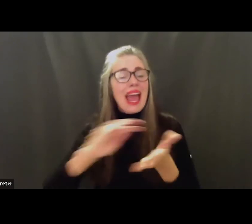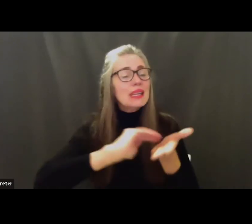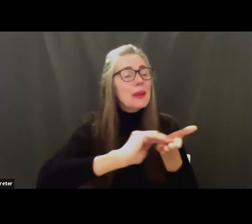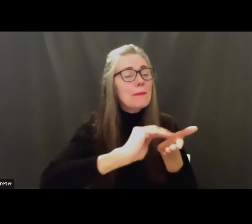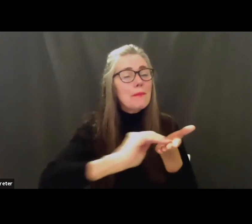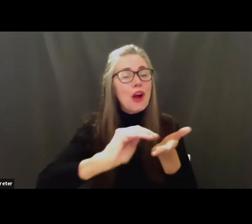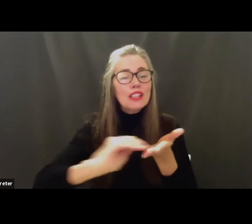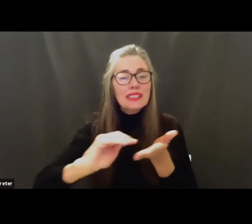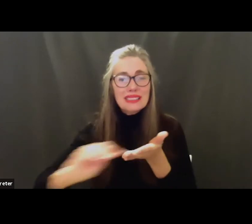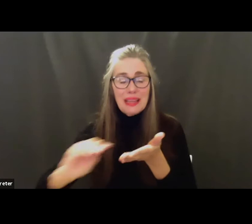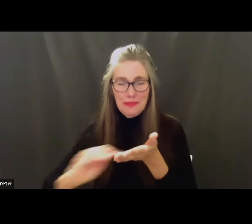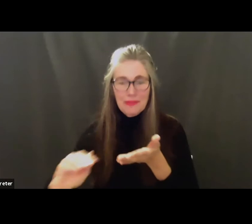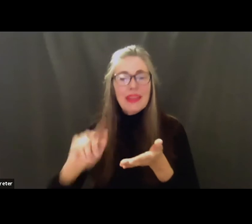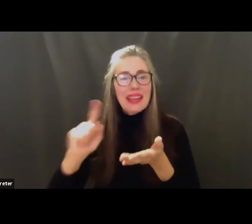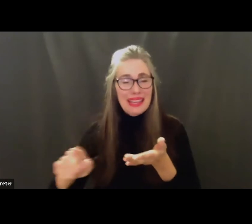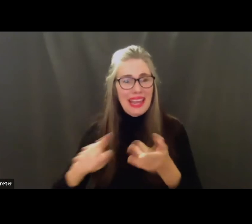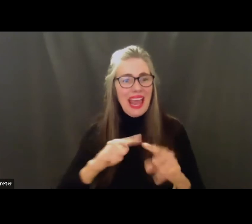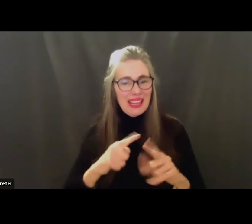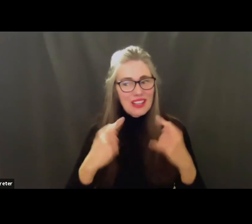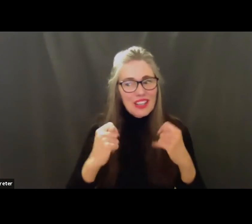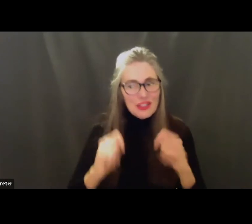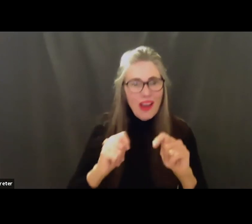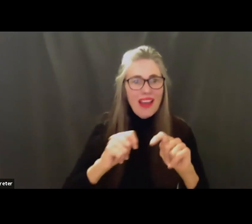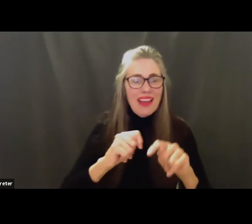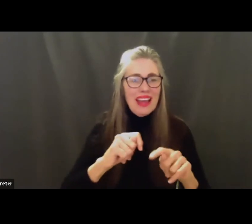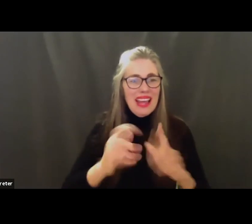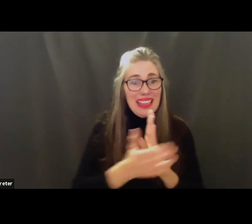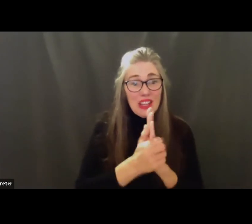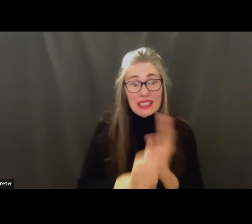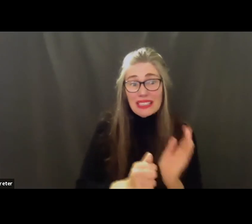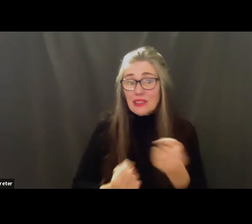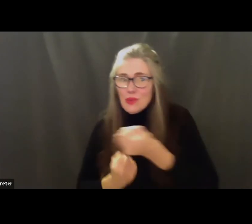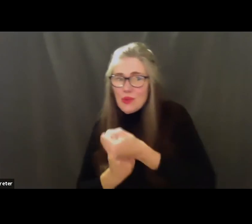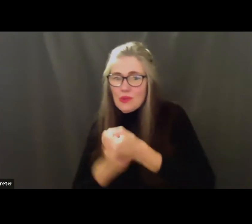many criminals, so they can ply their skills as criminals on his behalf.